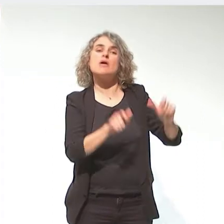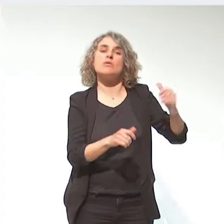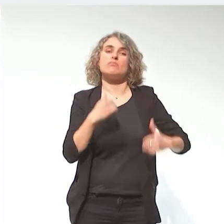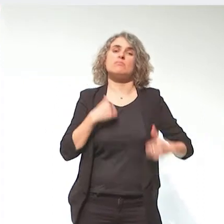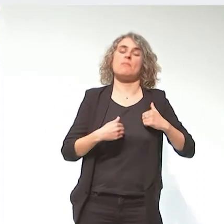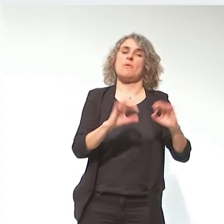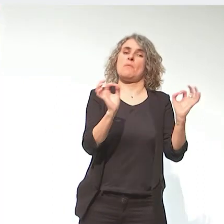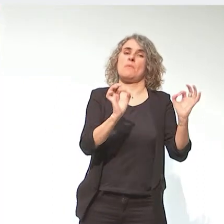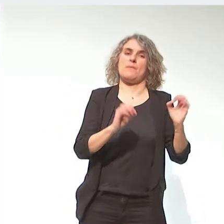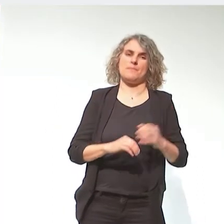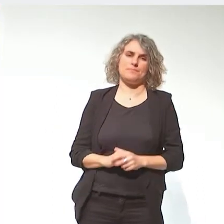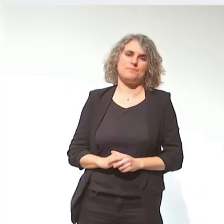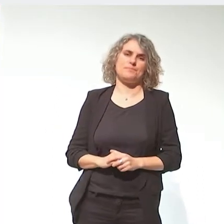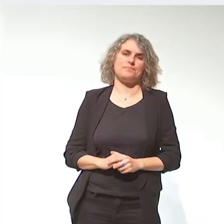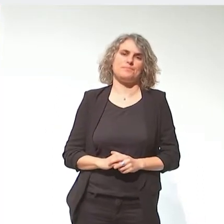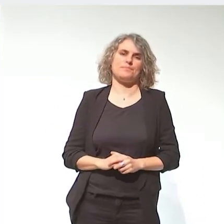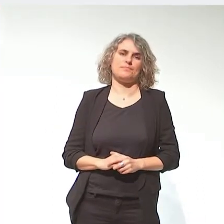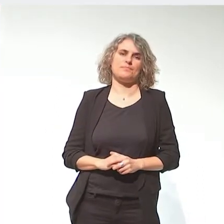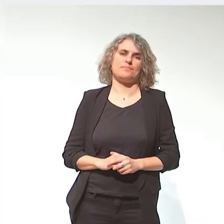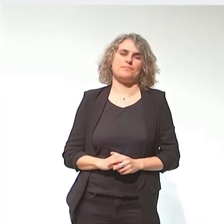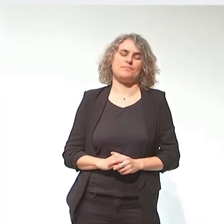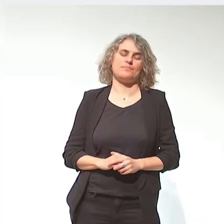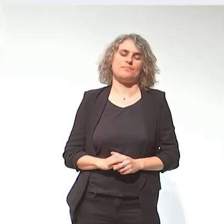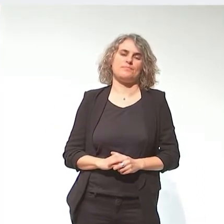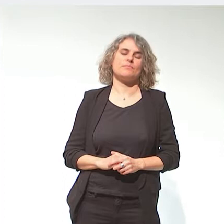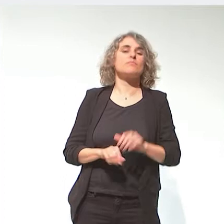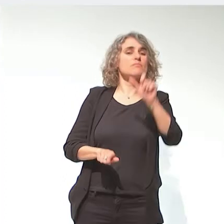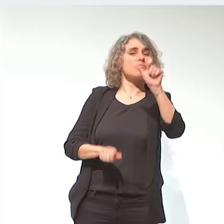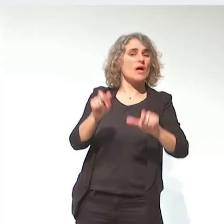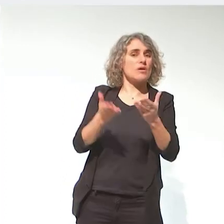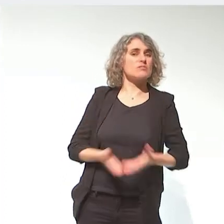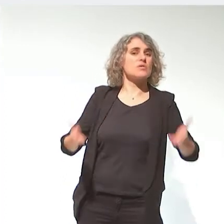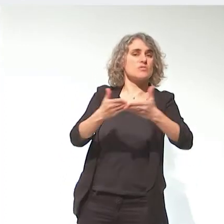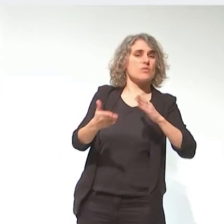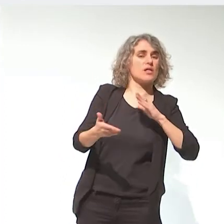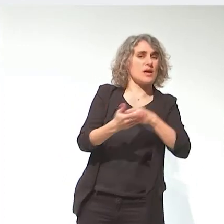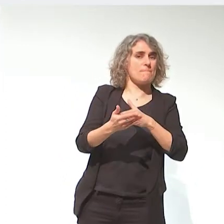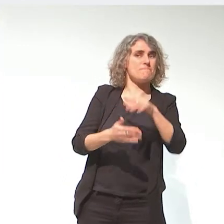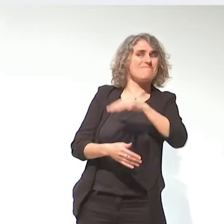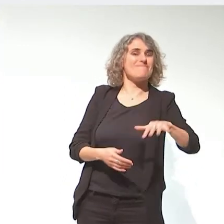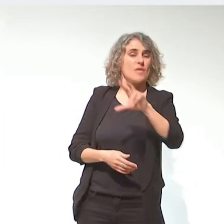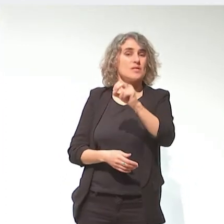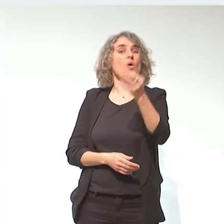of persons with disabilities attain a degree, while more than one